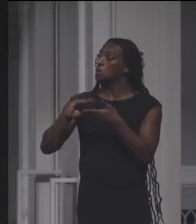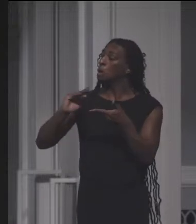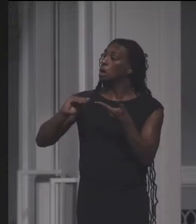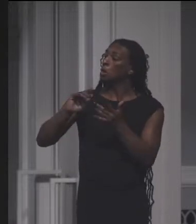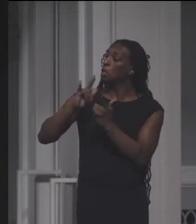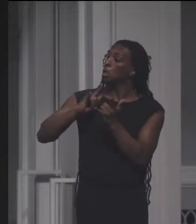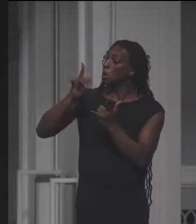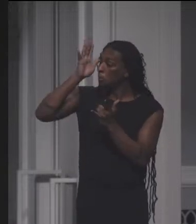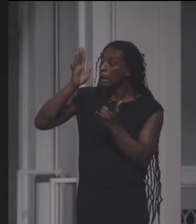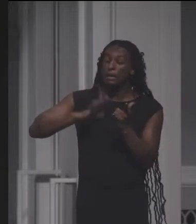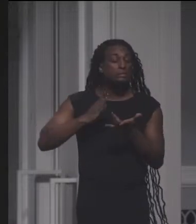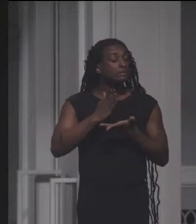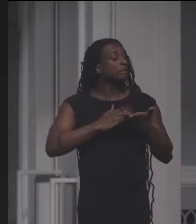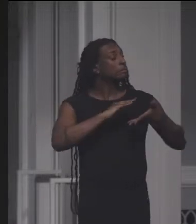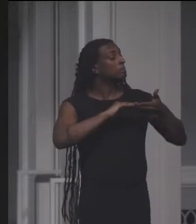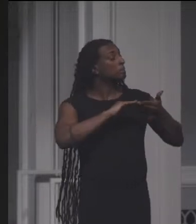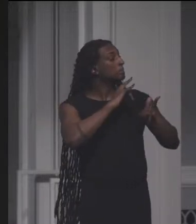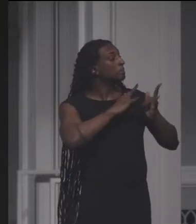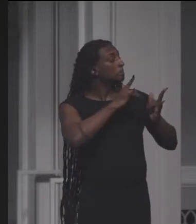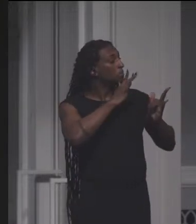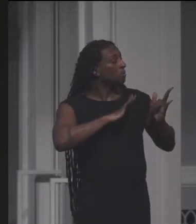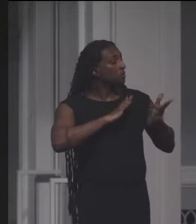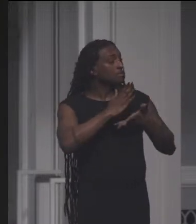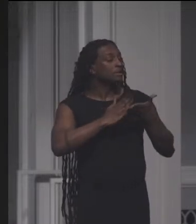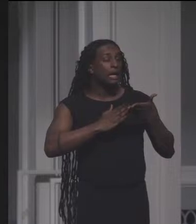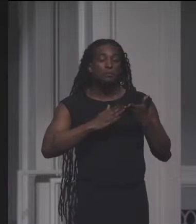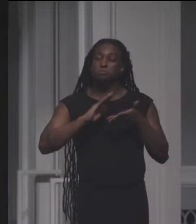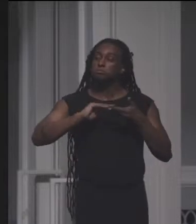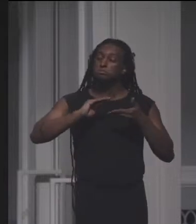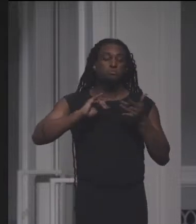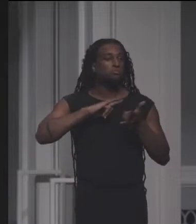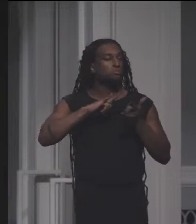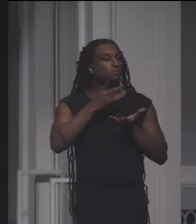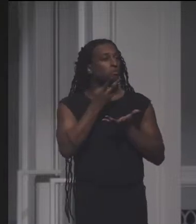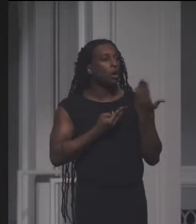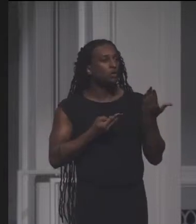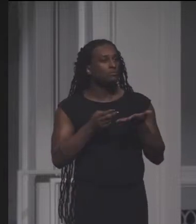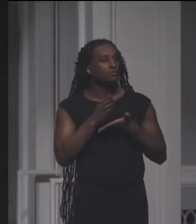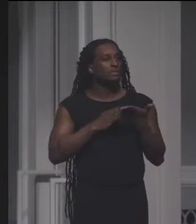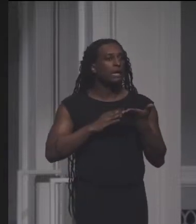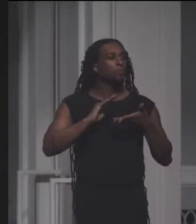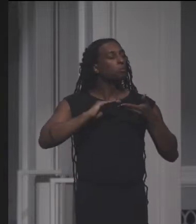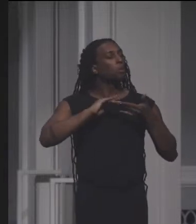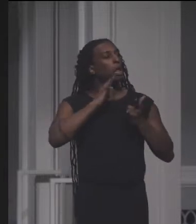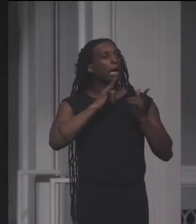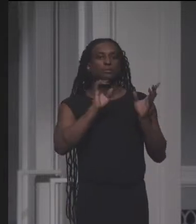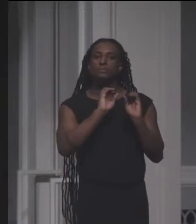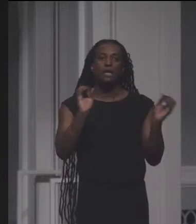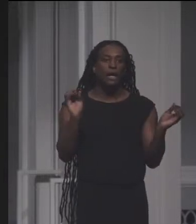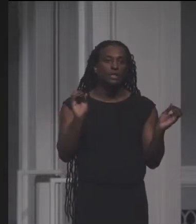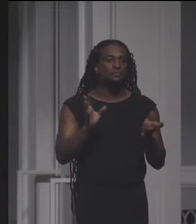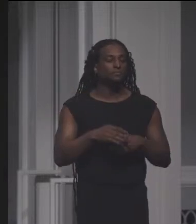sex with women, some have sex with both, some have sex with none.